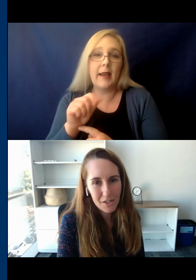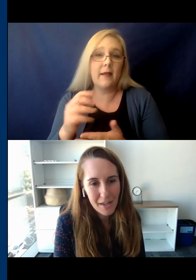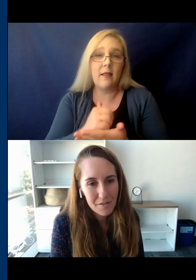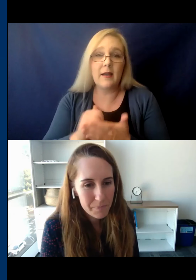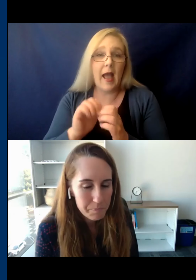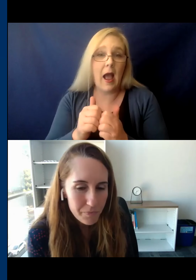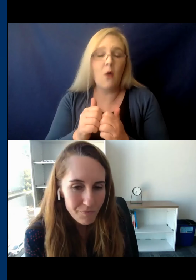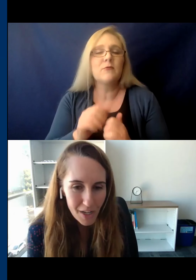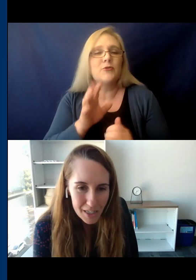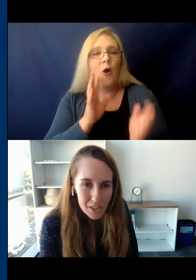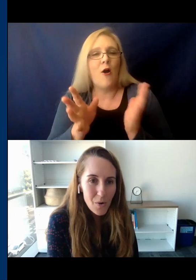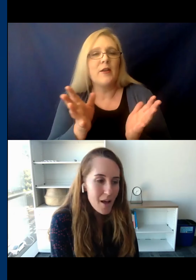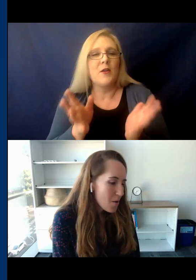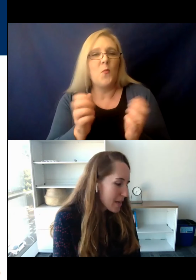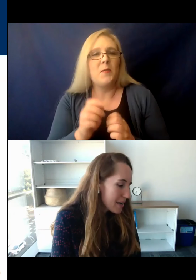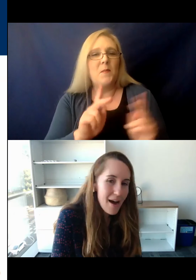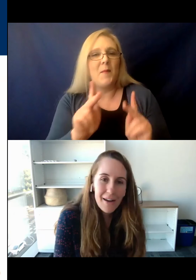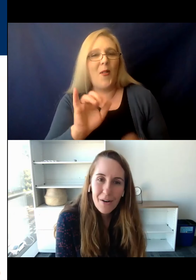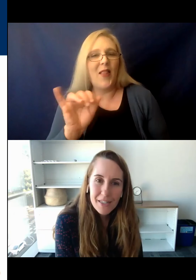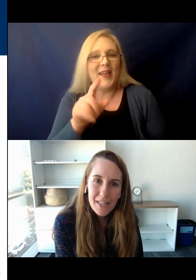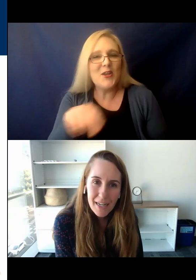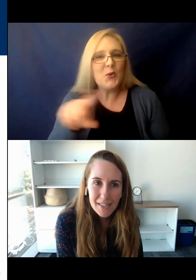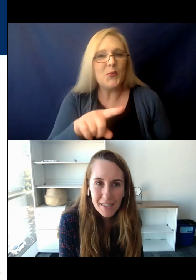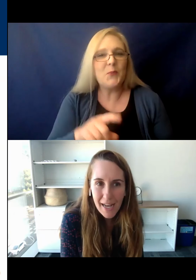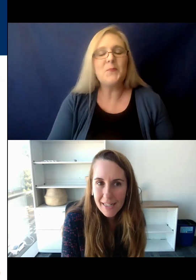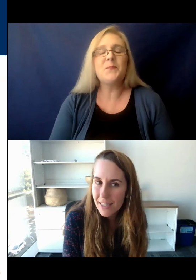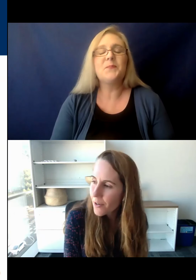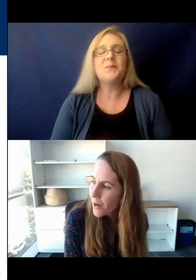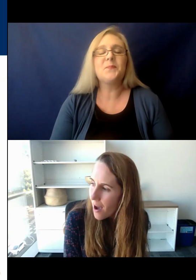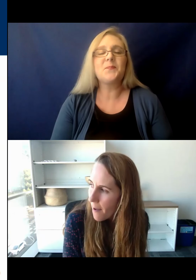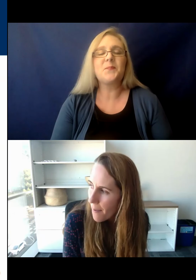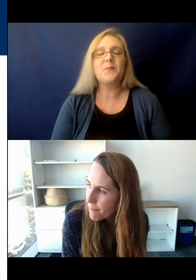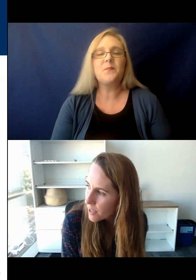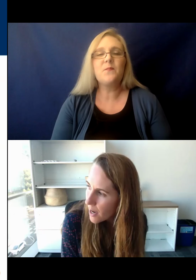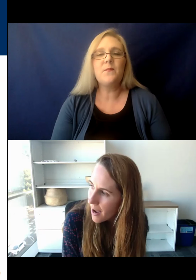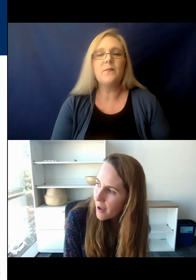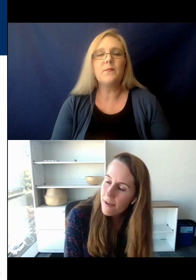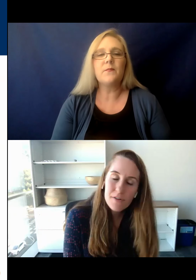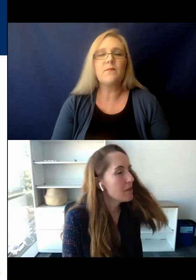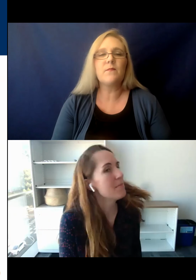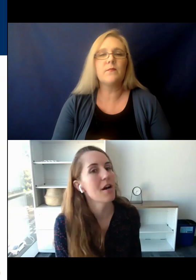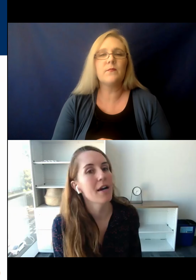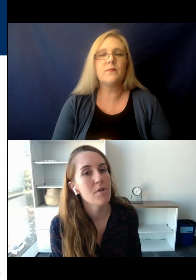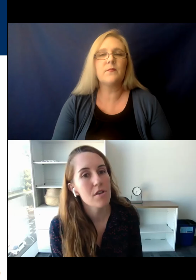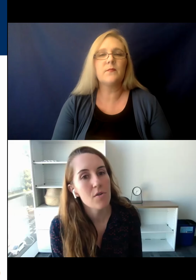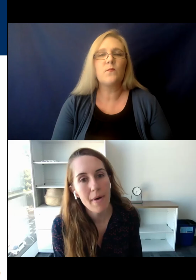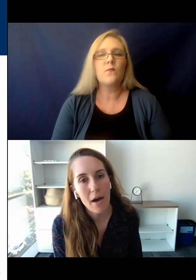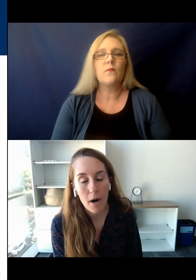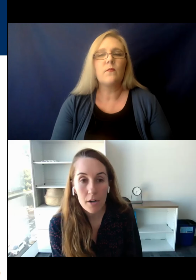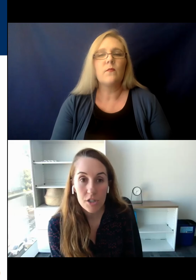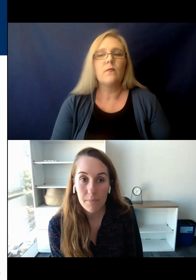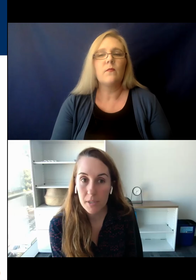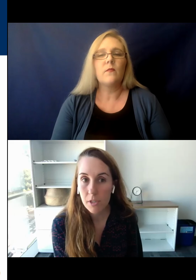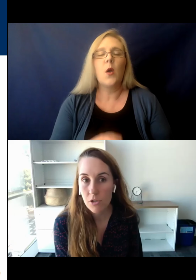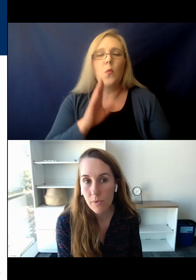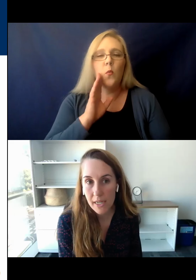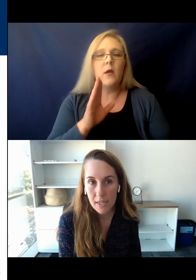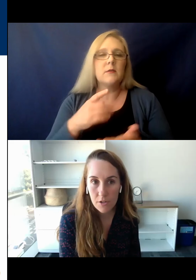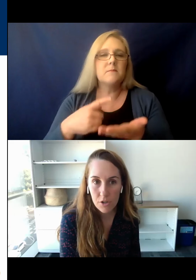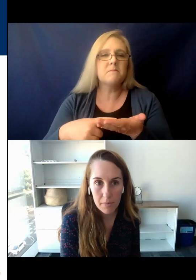like yourselves. So we can go on to the next slide. So I'm going to be talking with you about